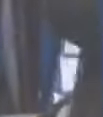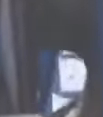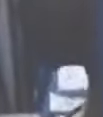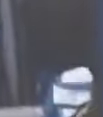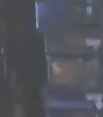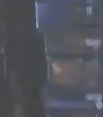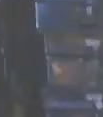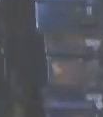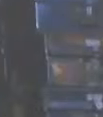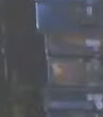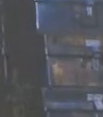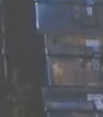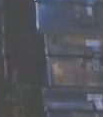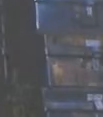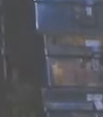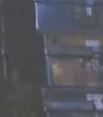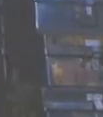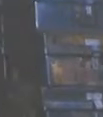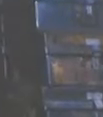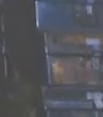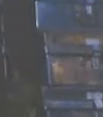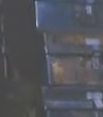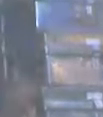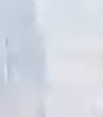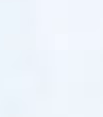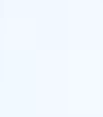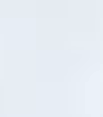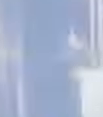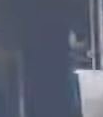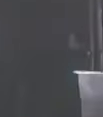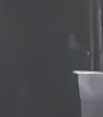Maisha sasa hizi ni kujijenga na kujenga uchumi ya nchi yetu.